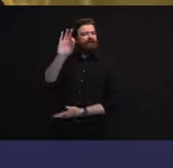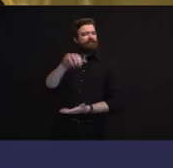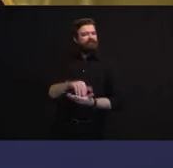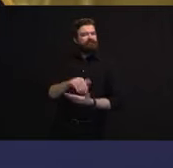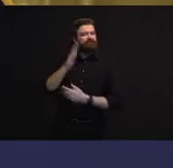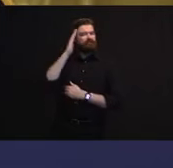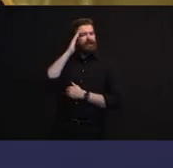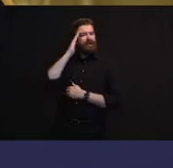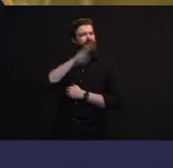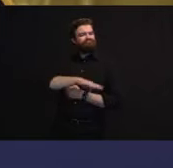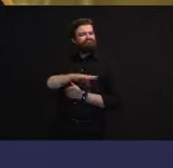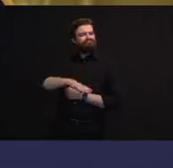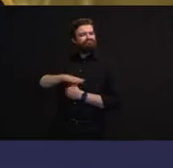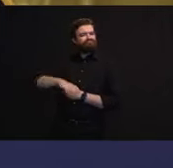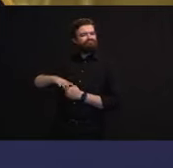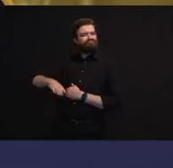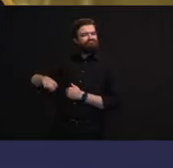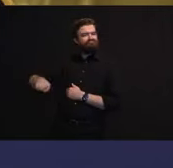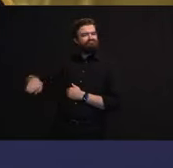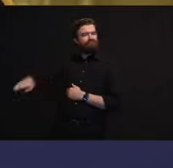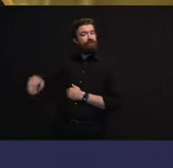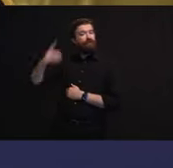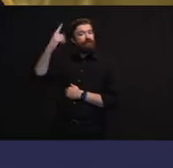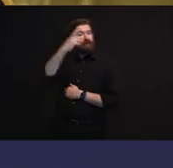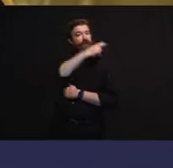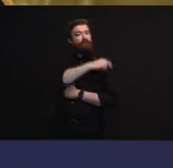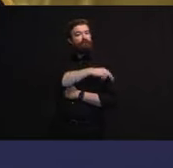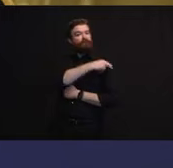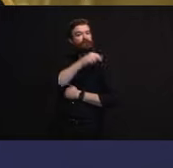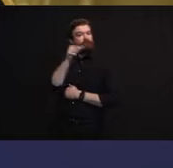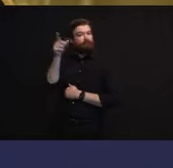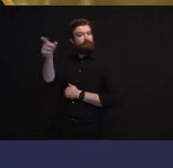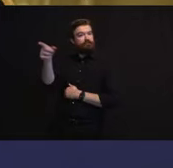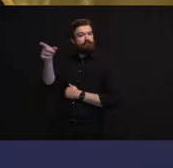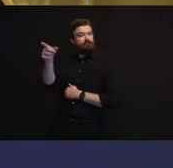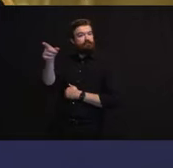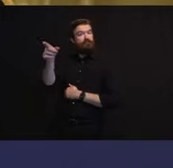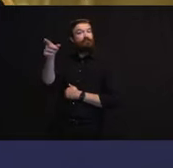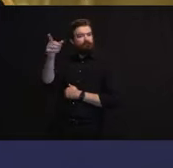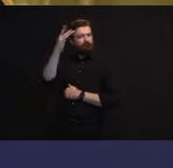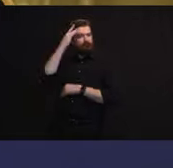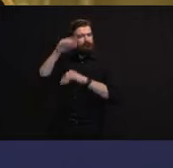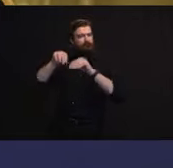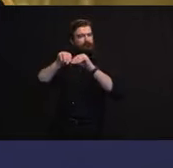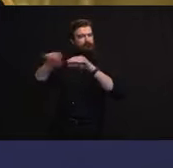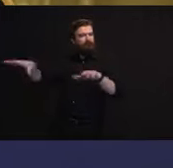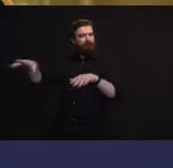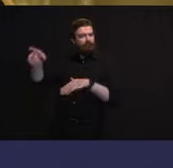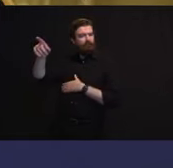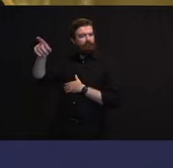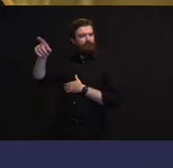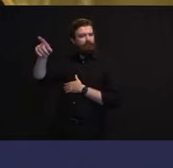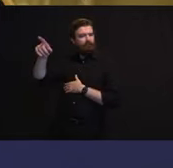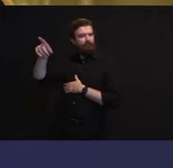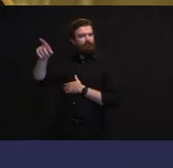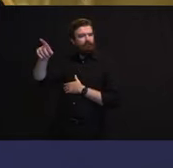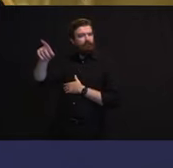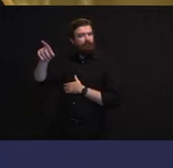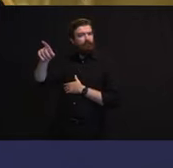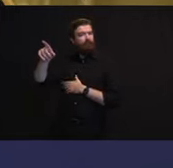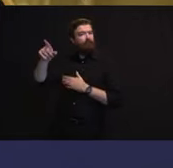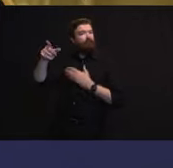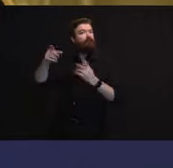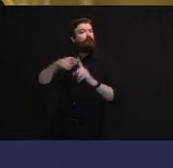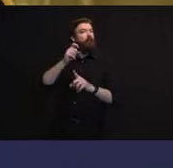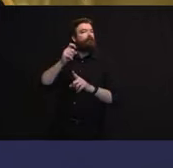Meridian says outbreaks at its 2 facilities came from outside the hospital. How can hospital systems be sure where cases are originating and where